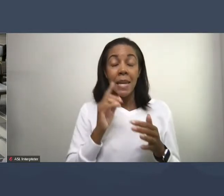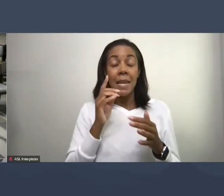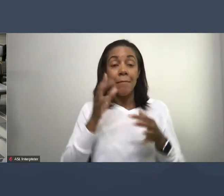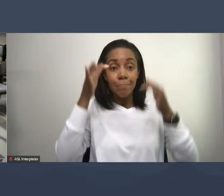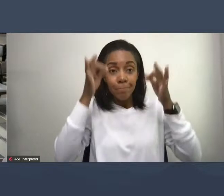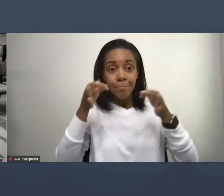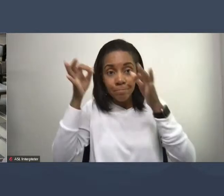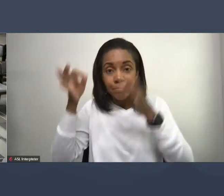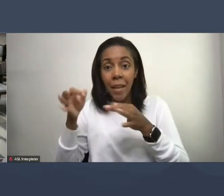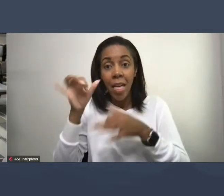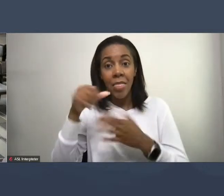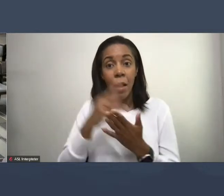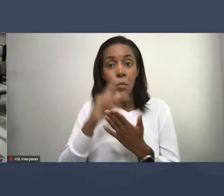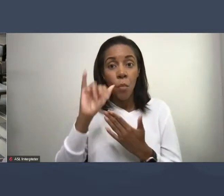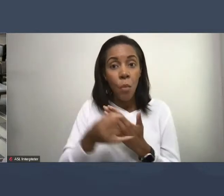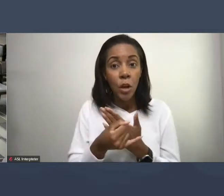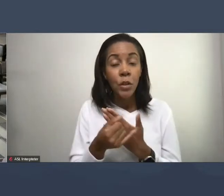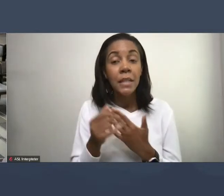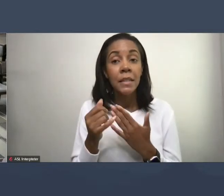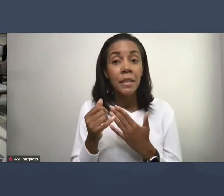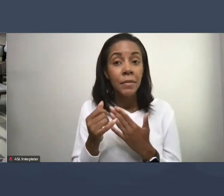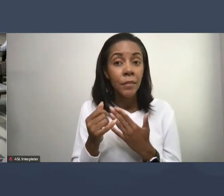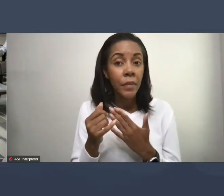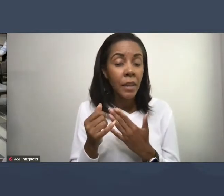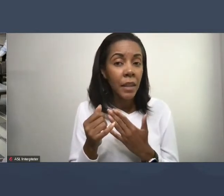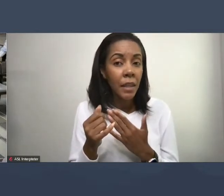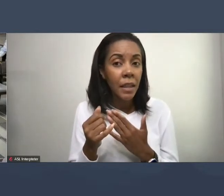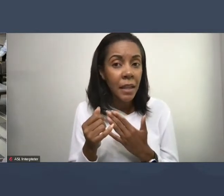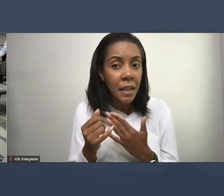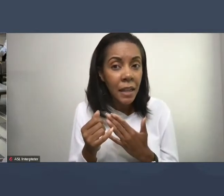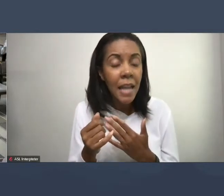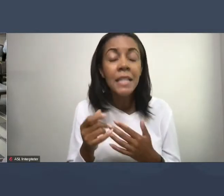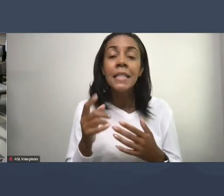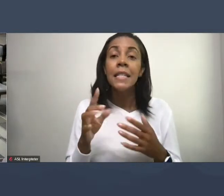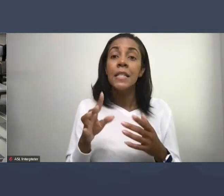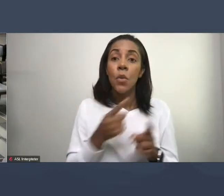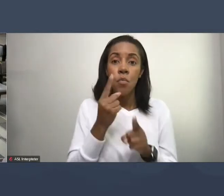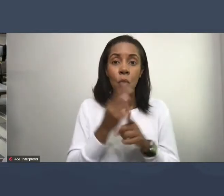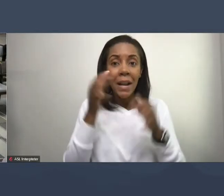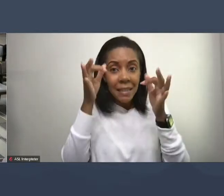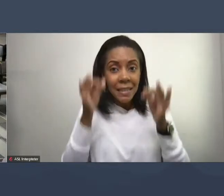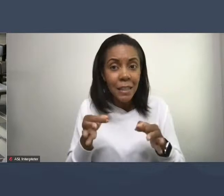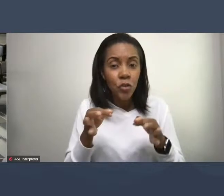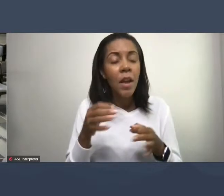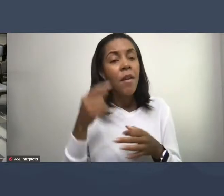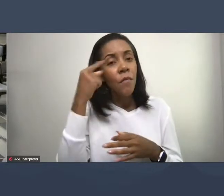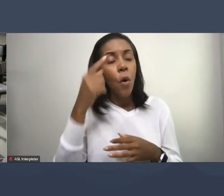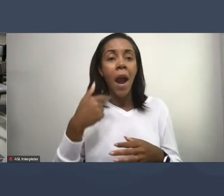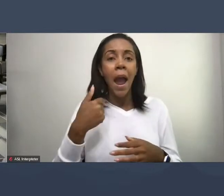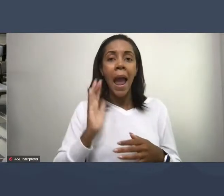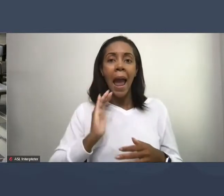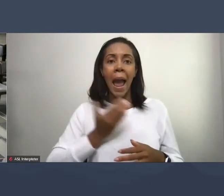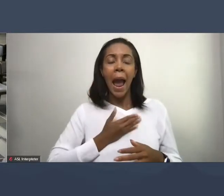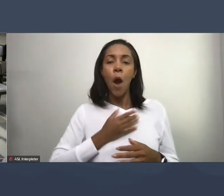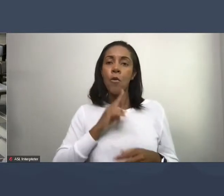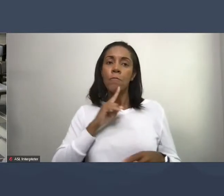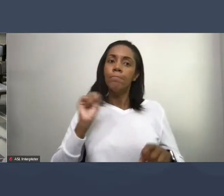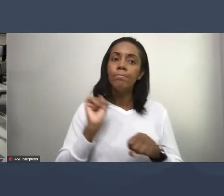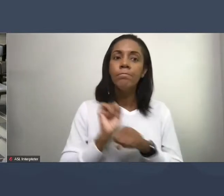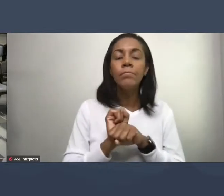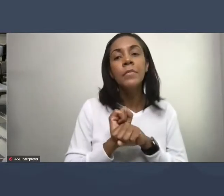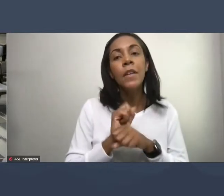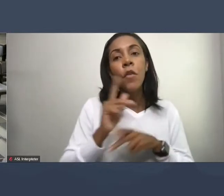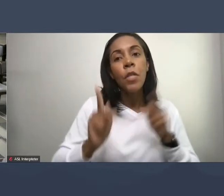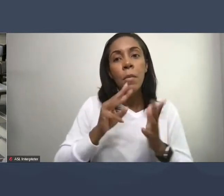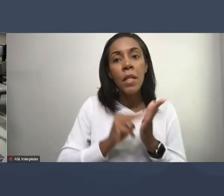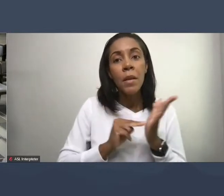and on that project has been with regard to making the right decision, both based on our commitment to the people of Memphis, and then ultimately